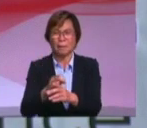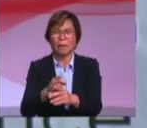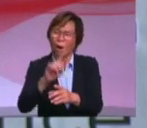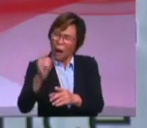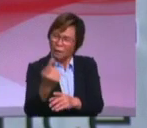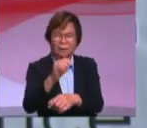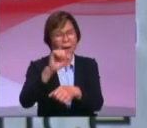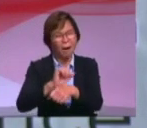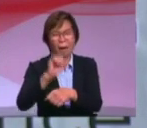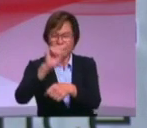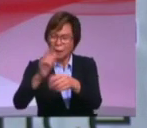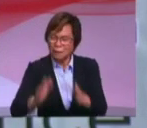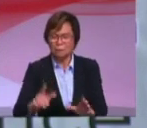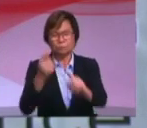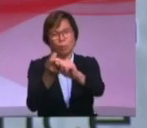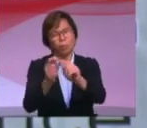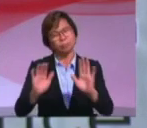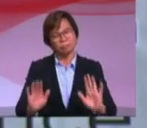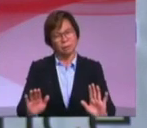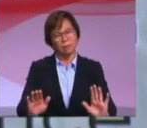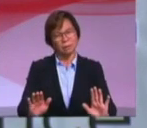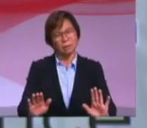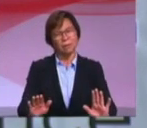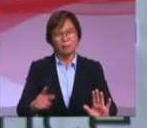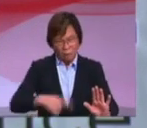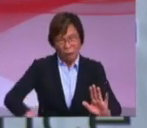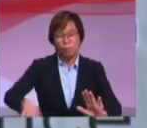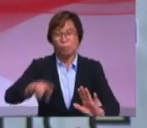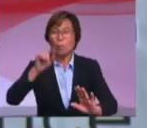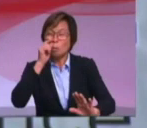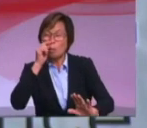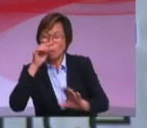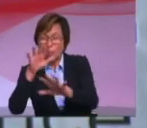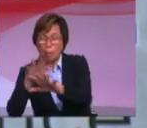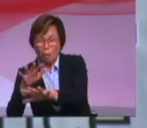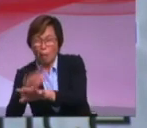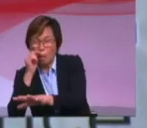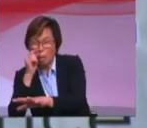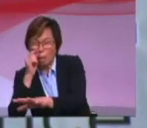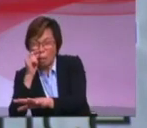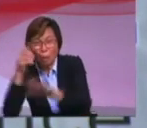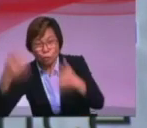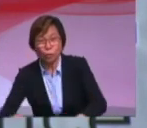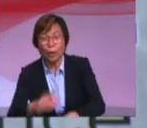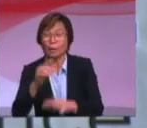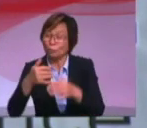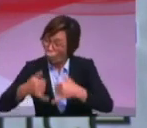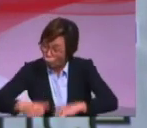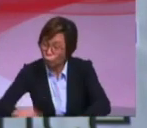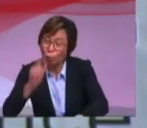worker so if that's so so far i think the active case detection is been done and the screening i continue to do the